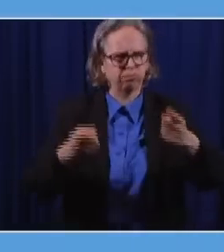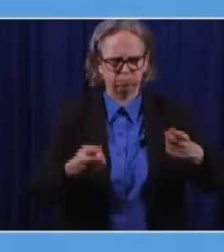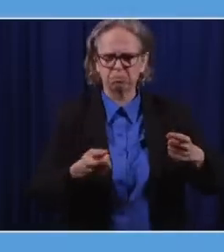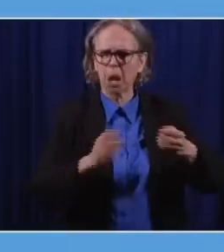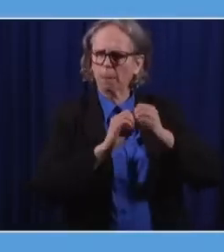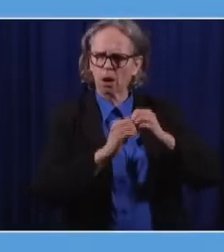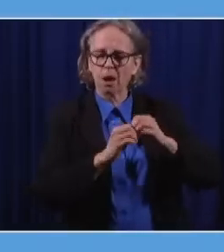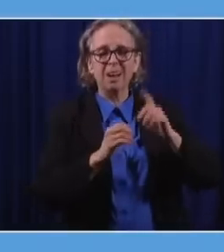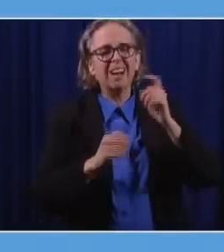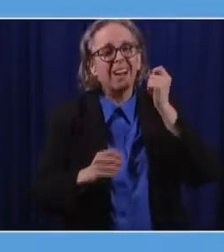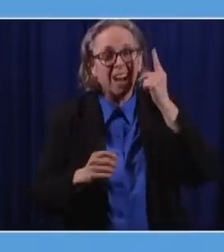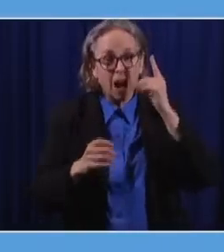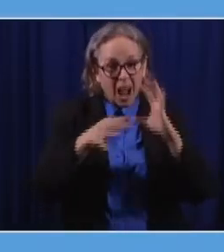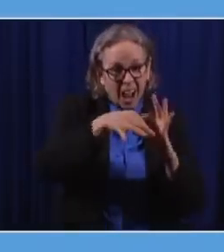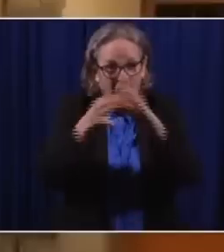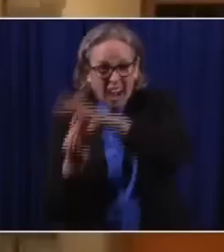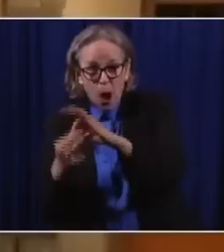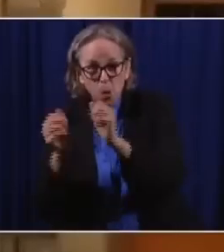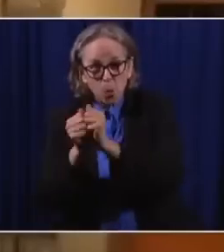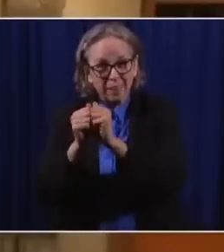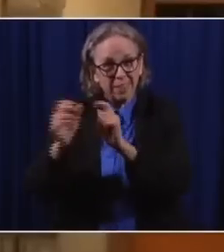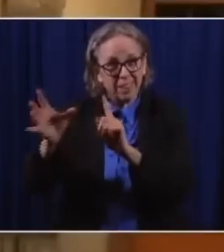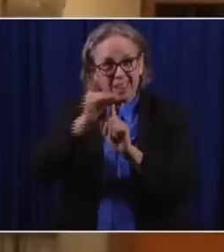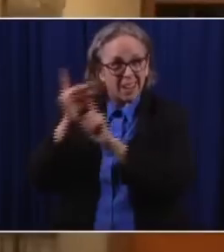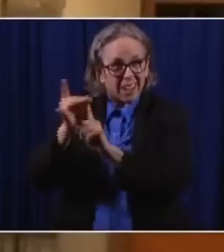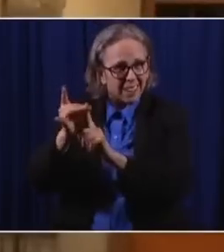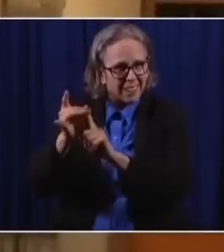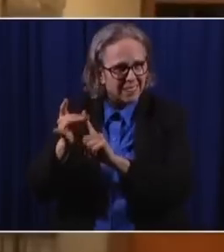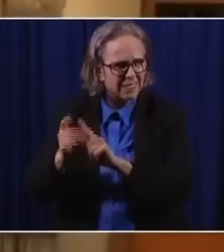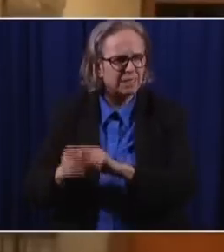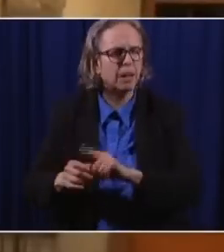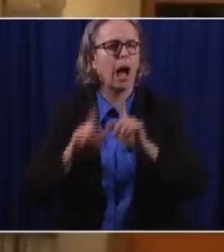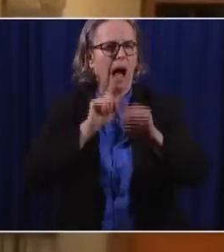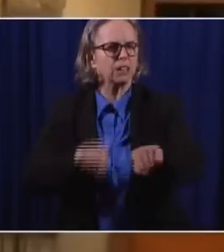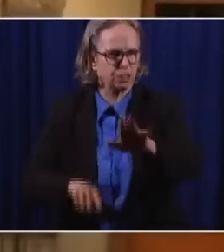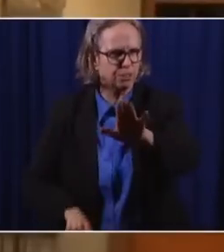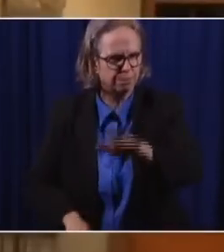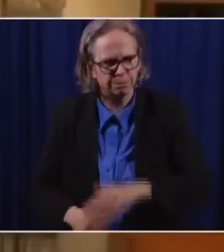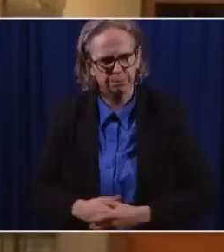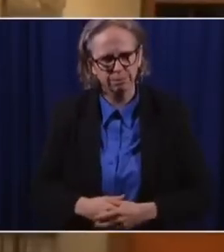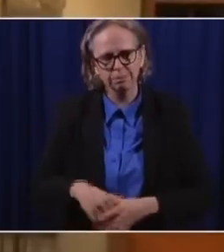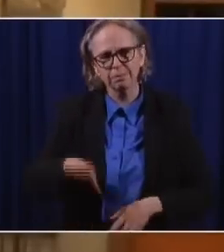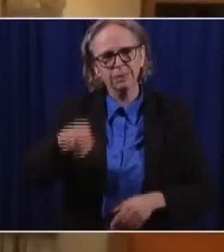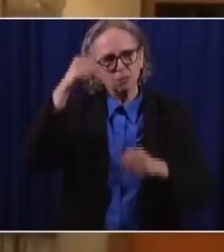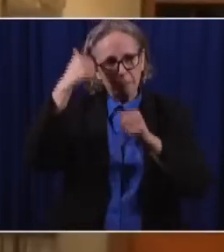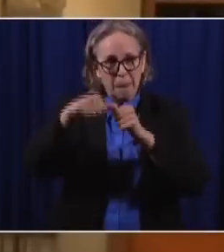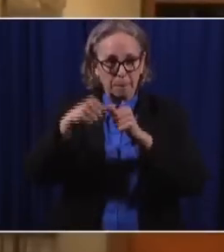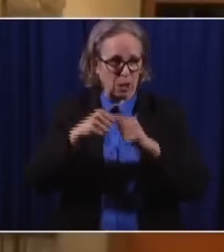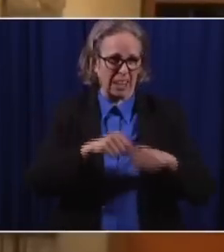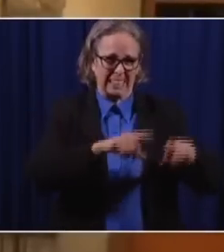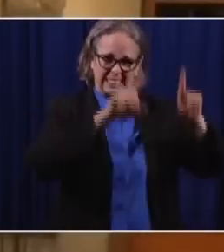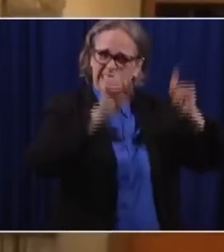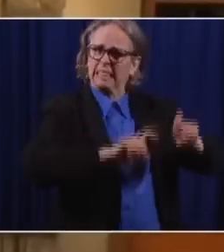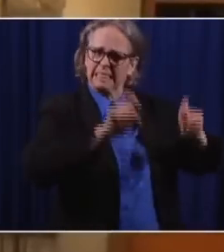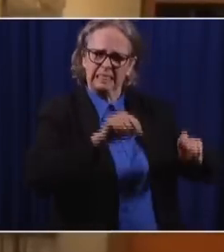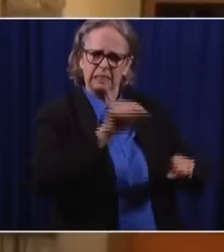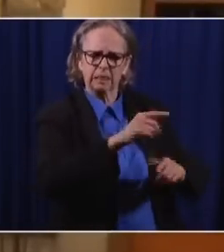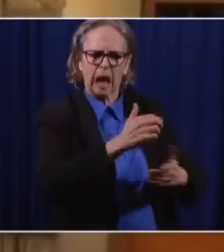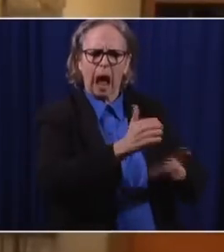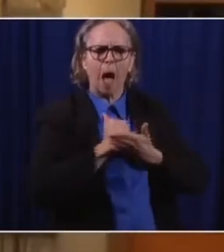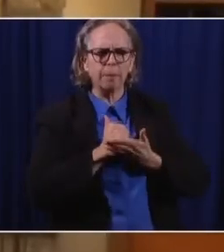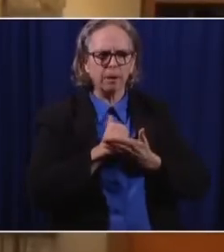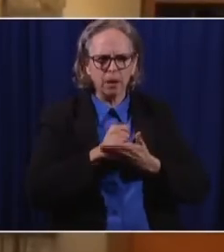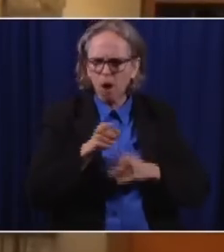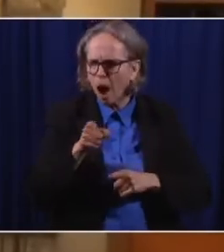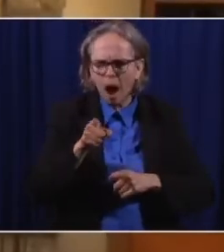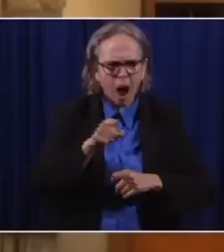Better testing helps us to detect and measure the spread of the virus in Ohio. Without testing, we would certainly be flying blind, and